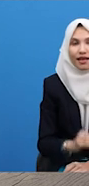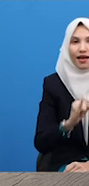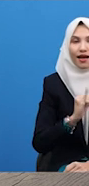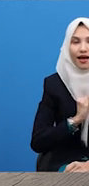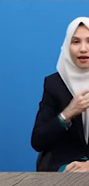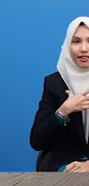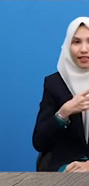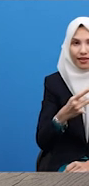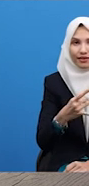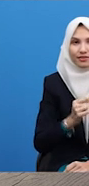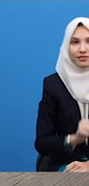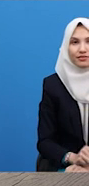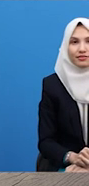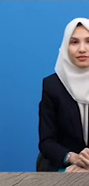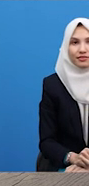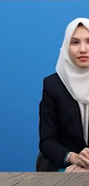I like.